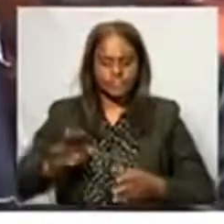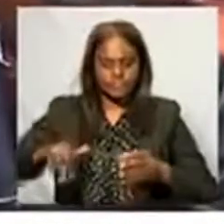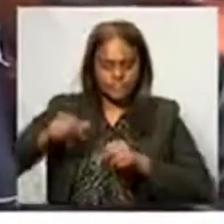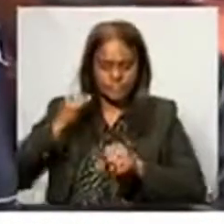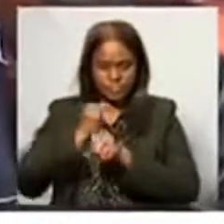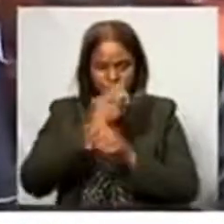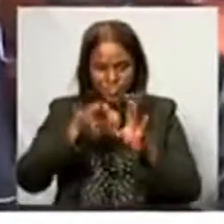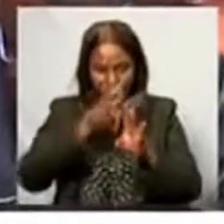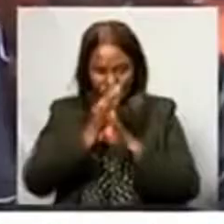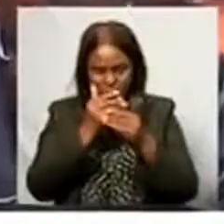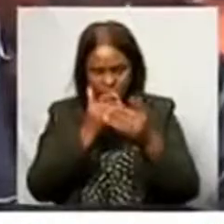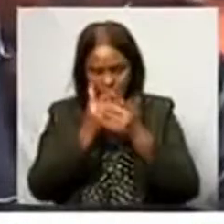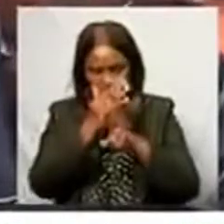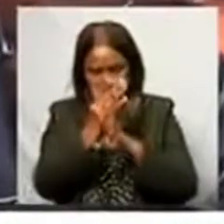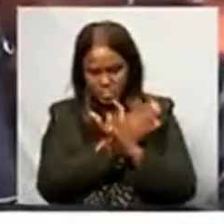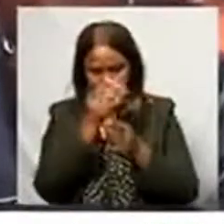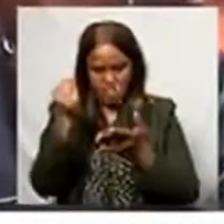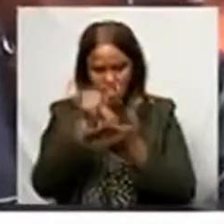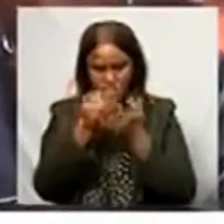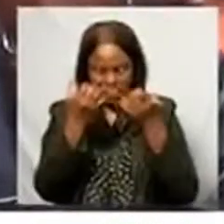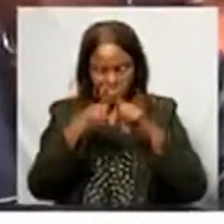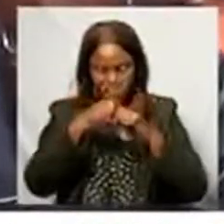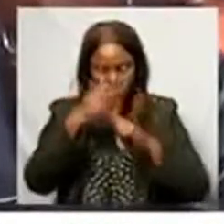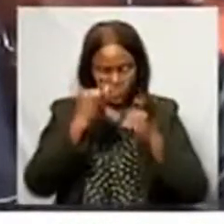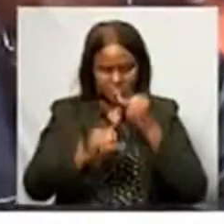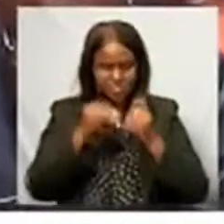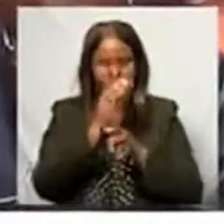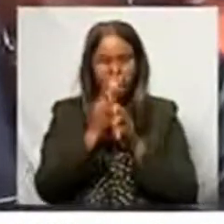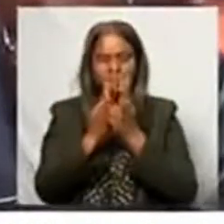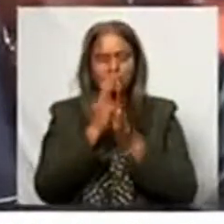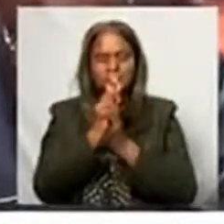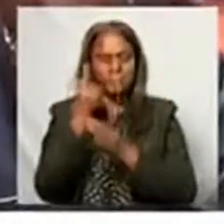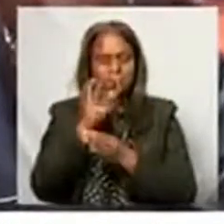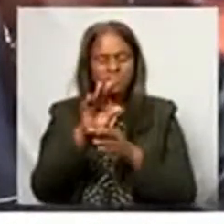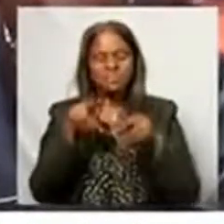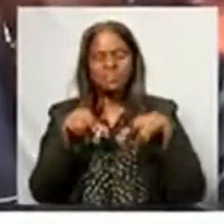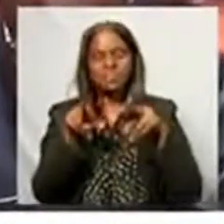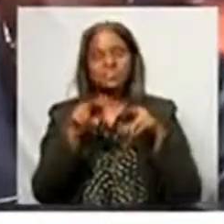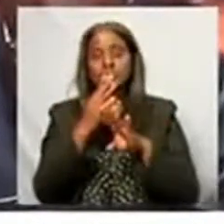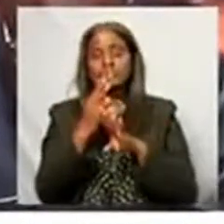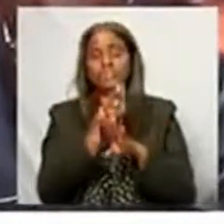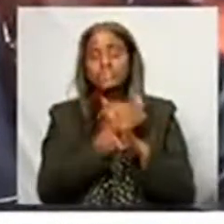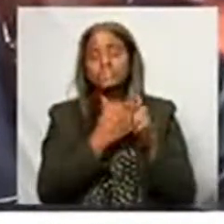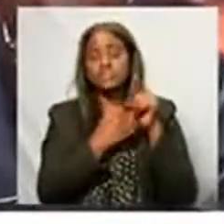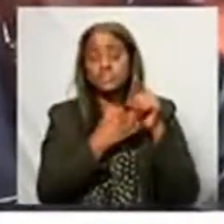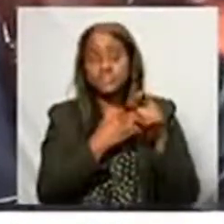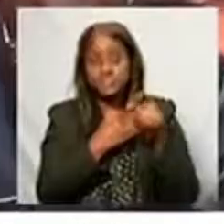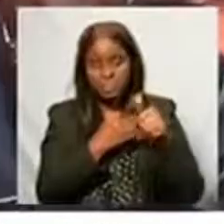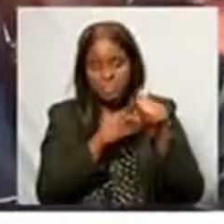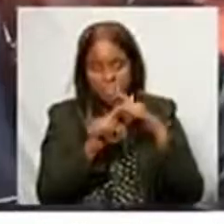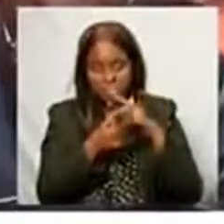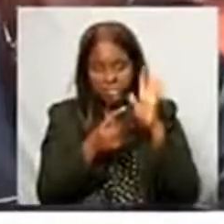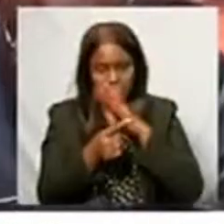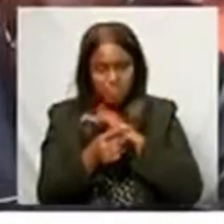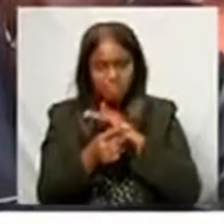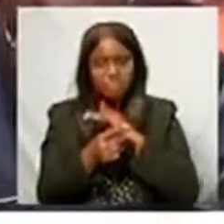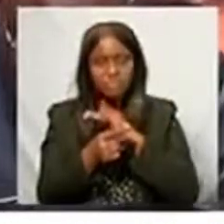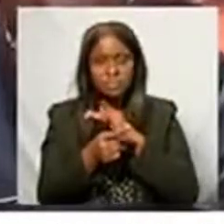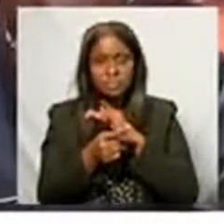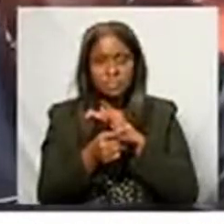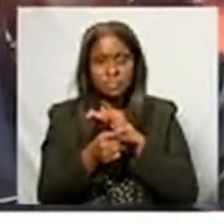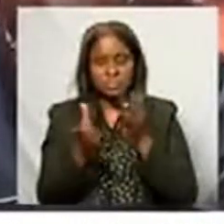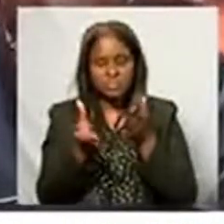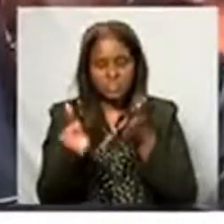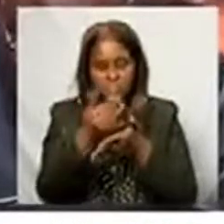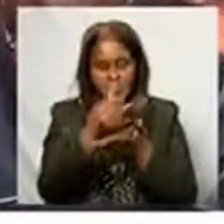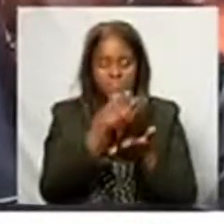Towards last year, before the contractor has even finished the construction of the road, before he starts